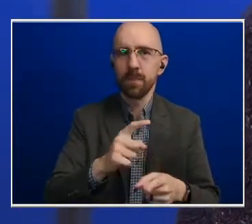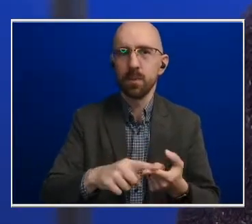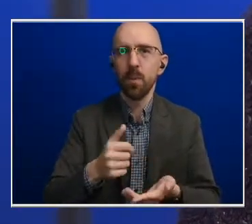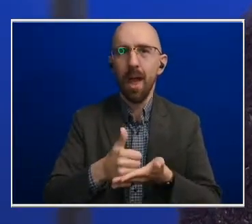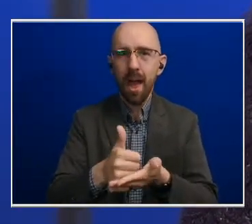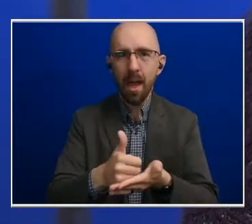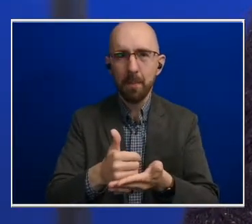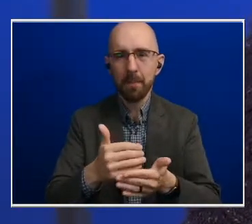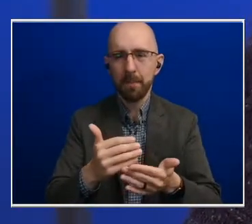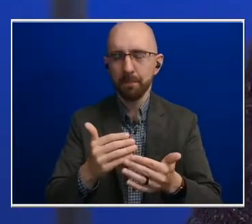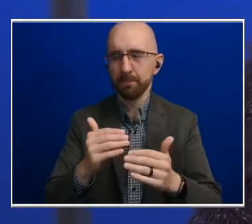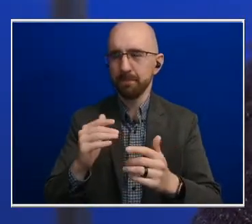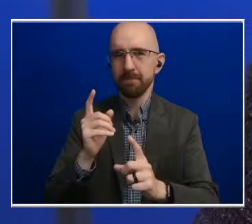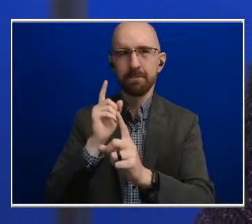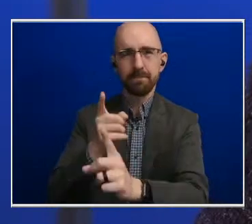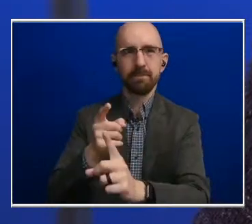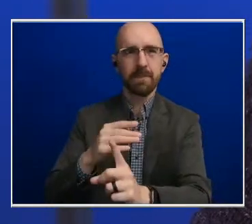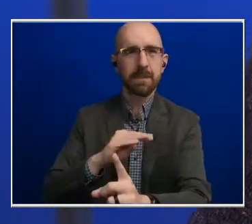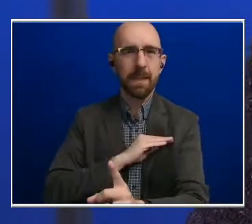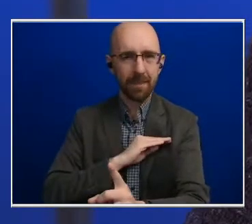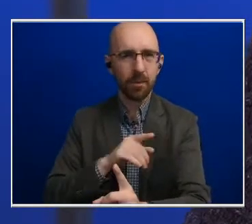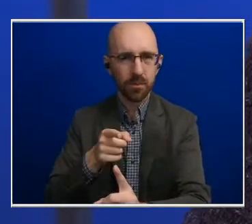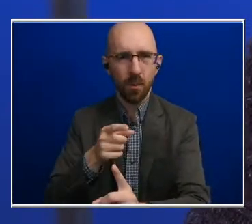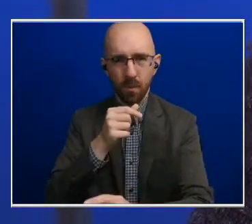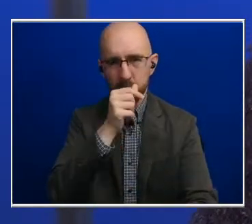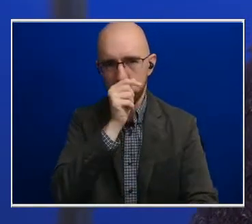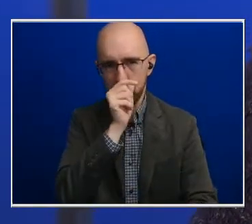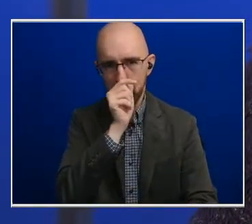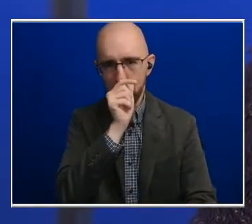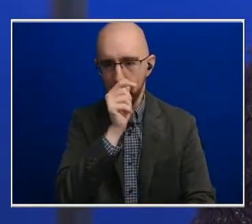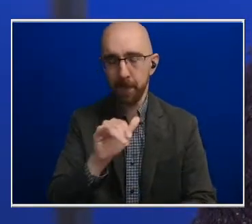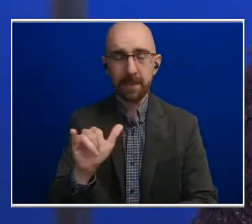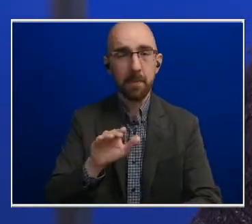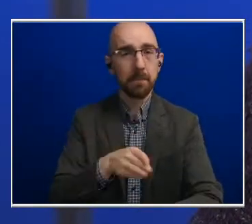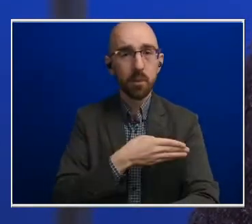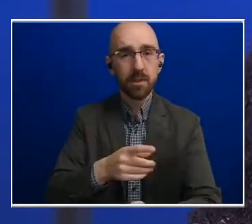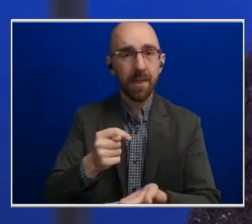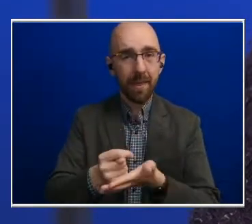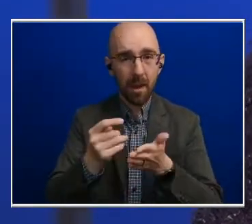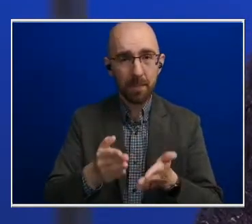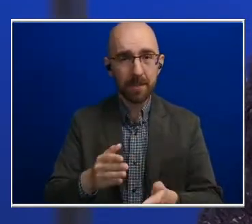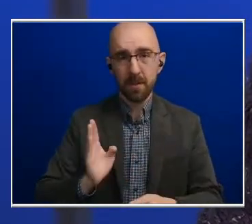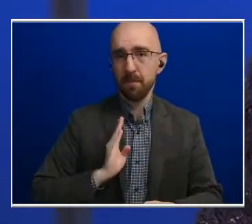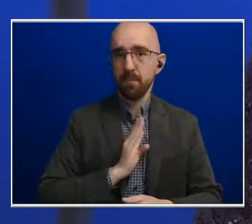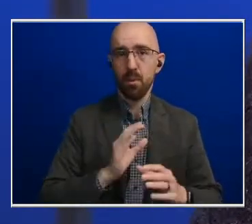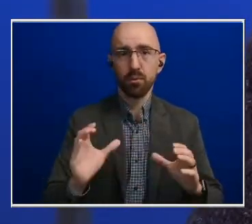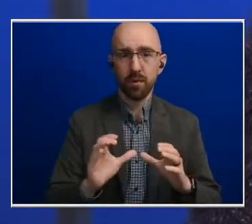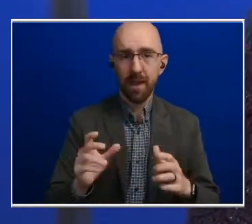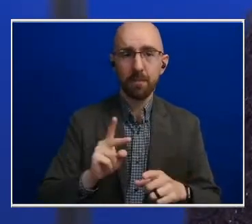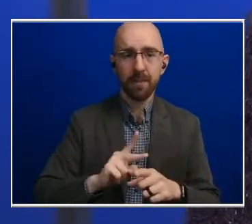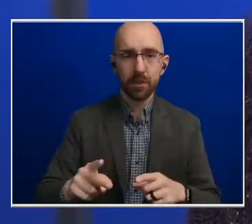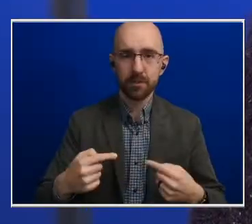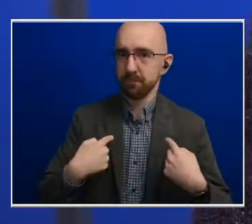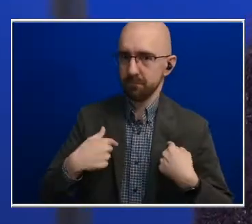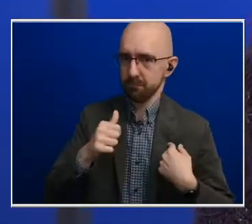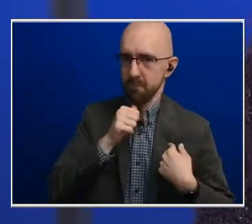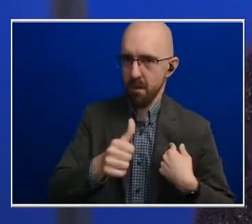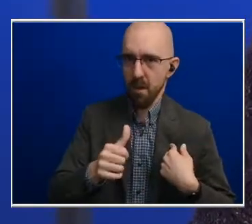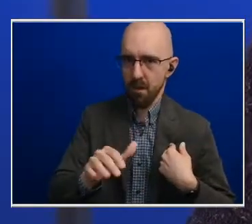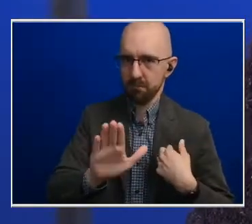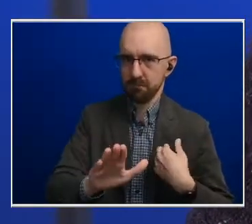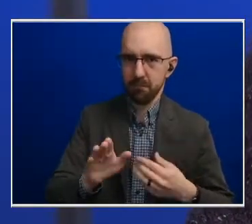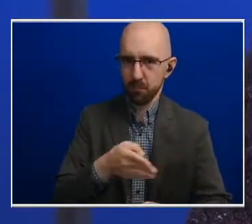specific goals. And the same thing is true for a music therapist. It's a board-certified profession. I'm not a music therapist. I do work with